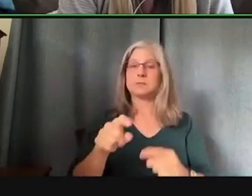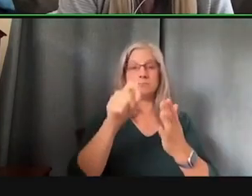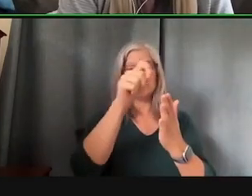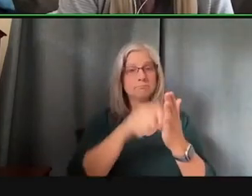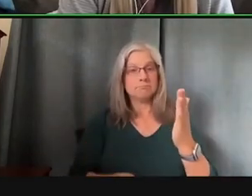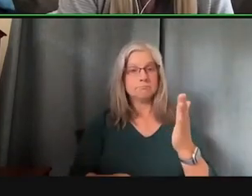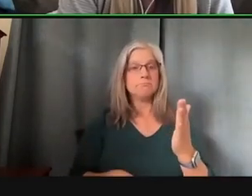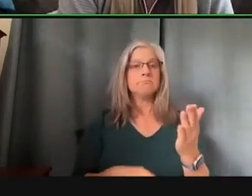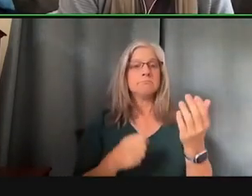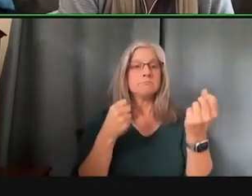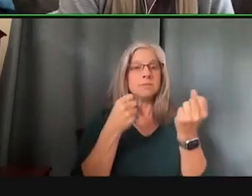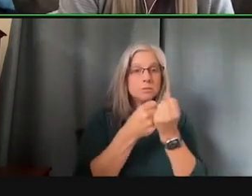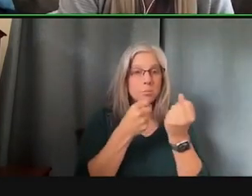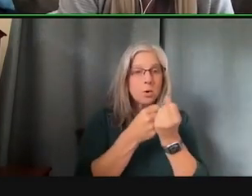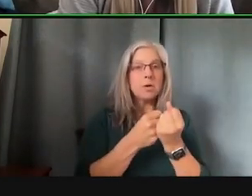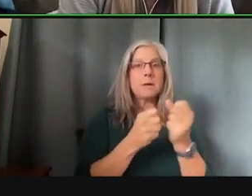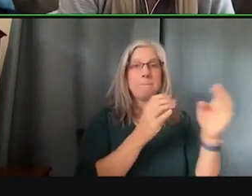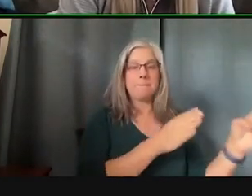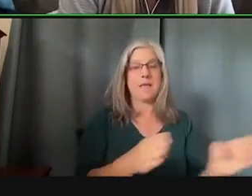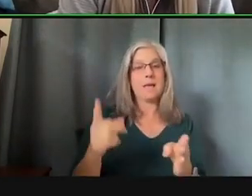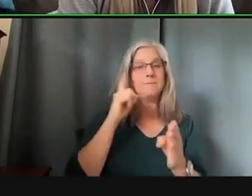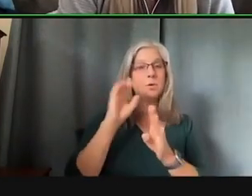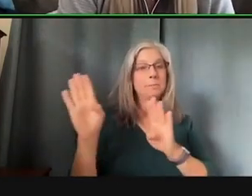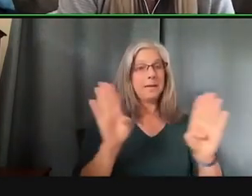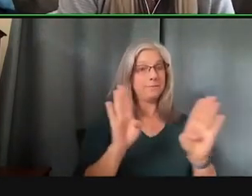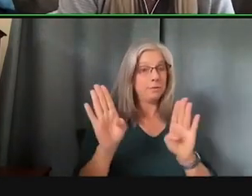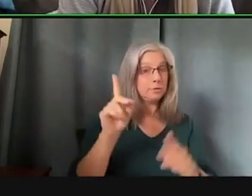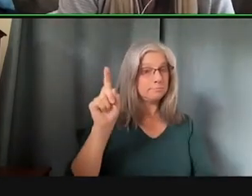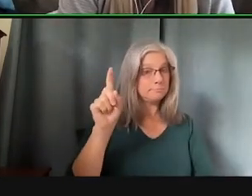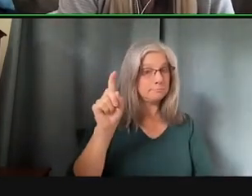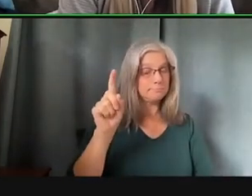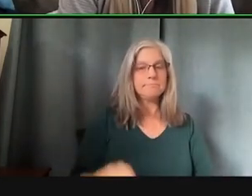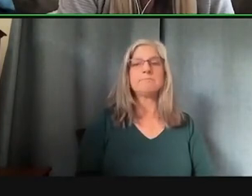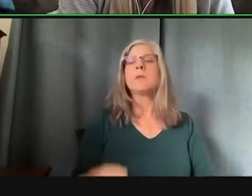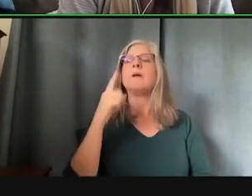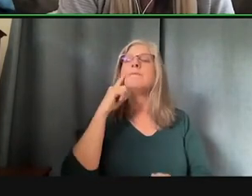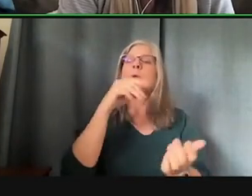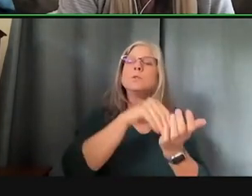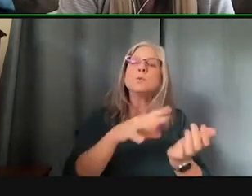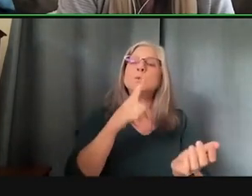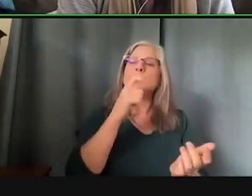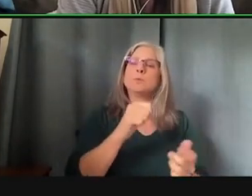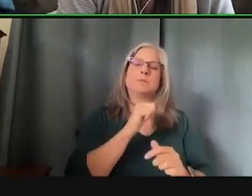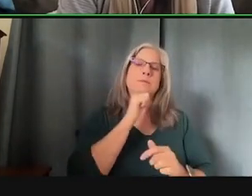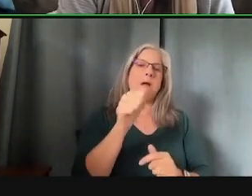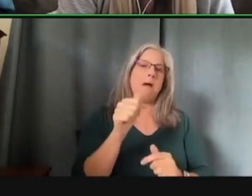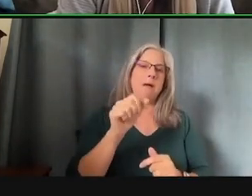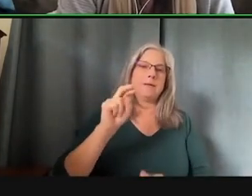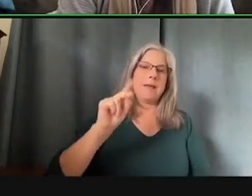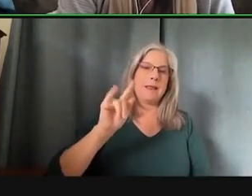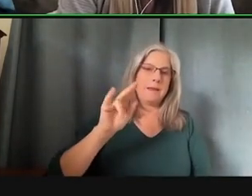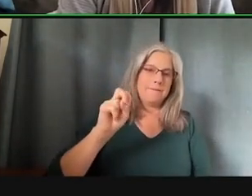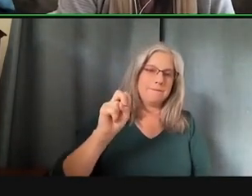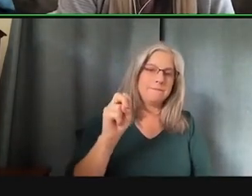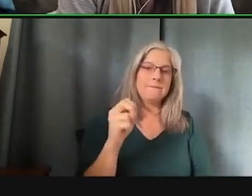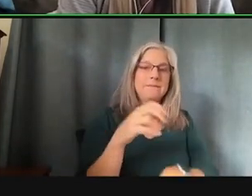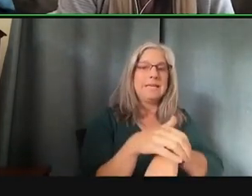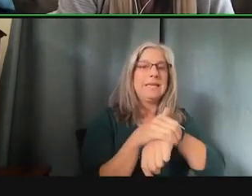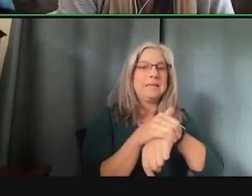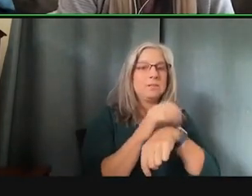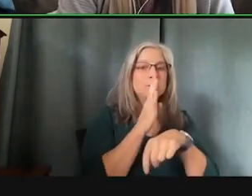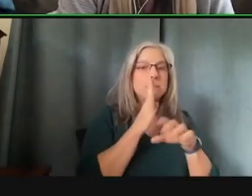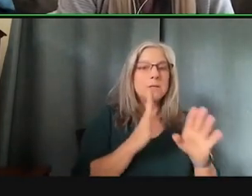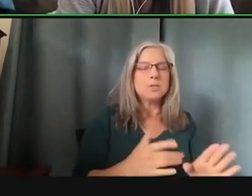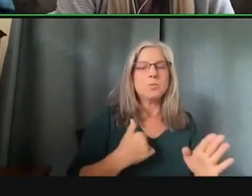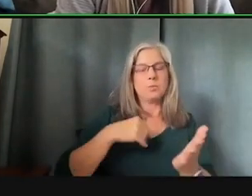put positive behavior interventions in place? For students who are not native English speakers, we would document